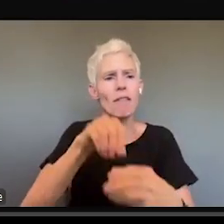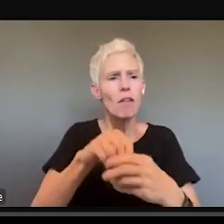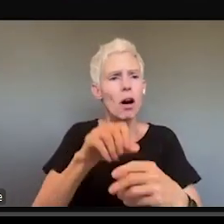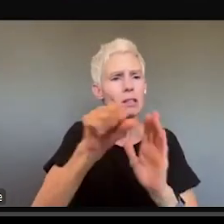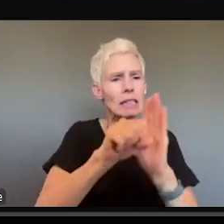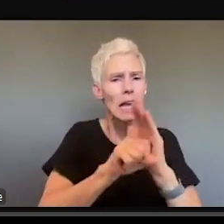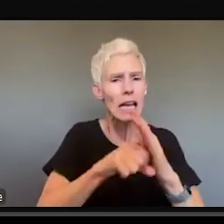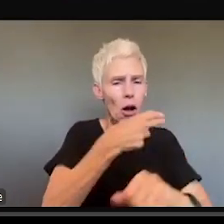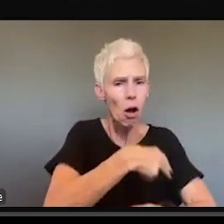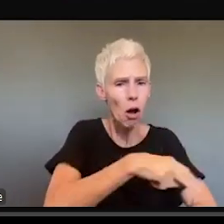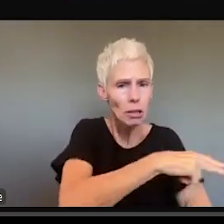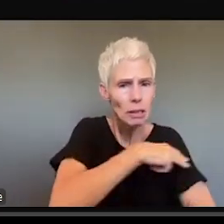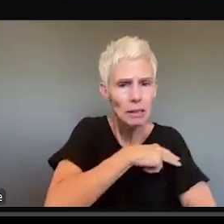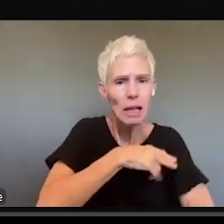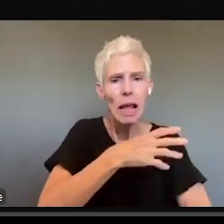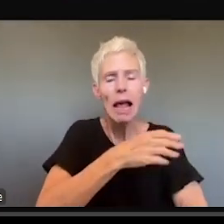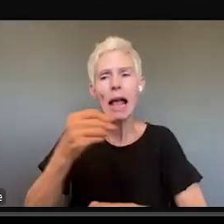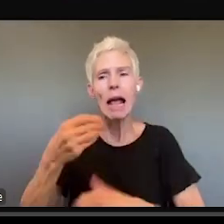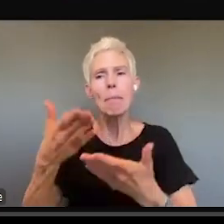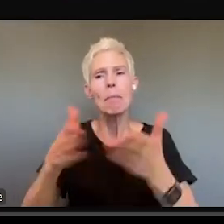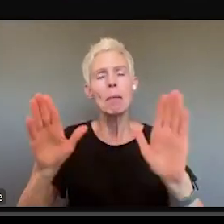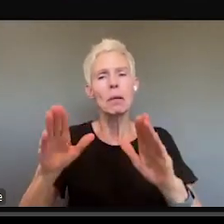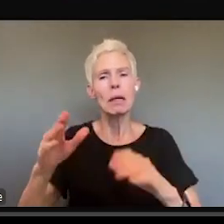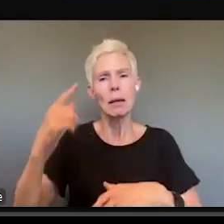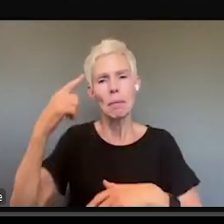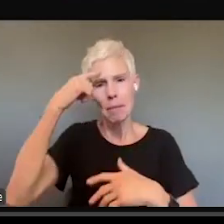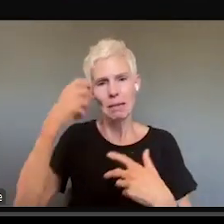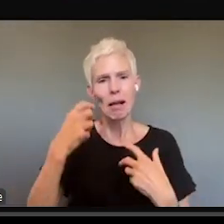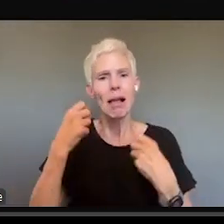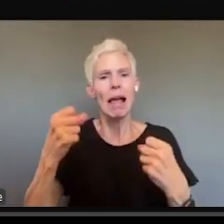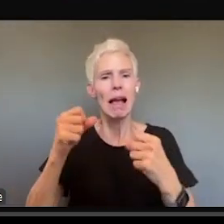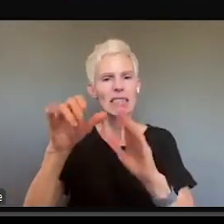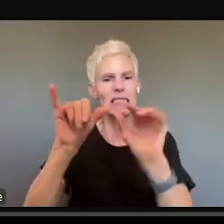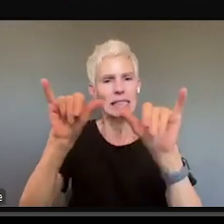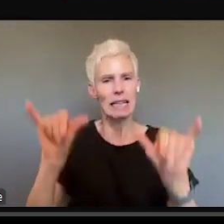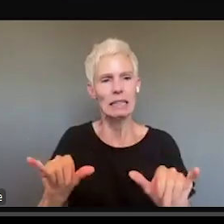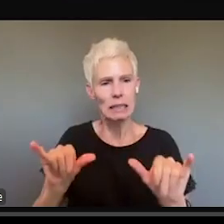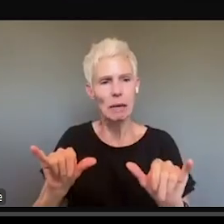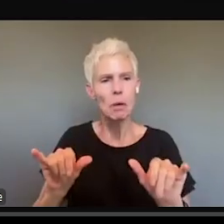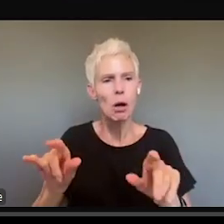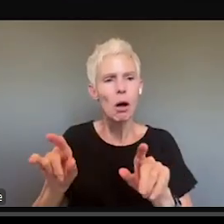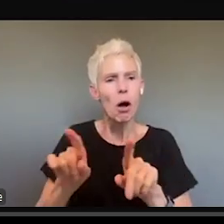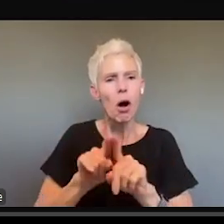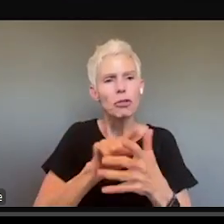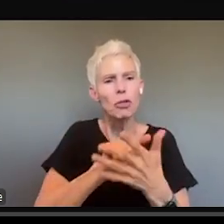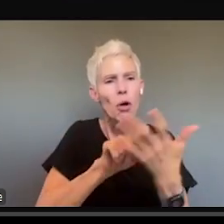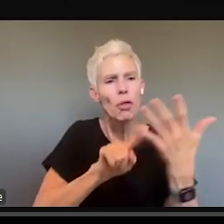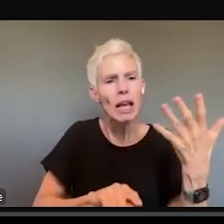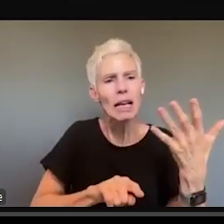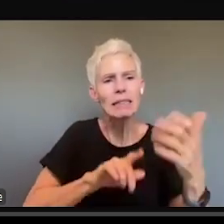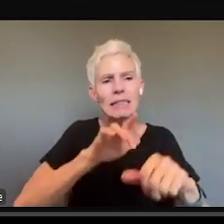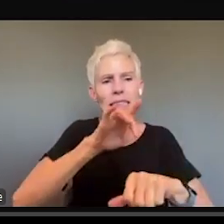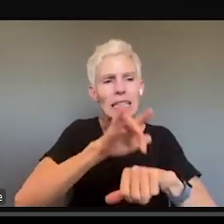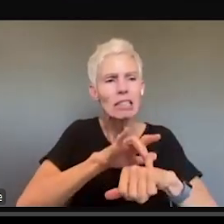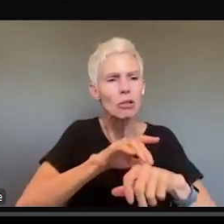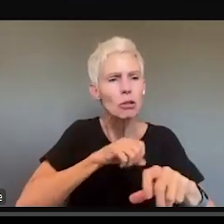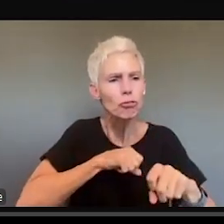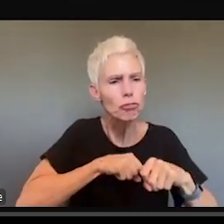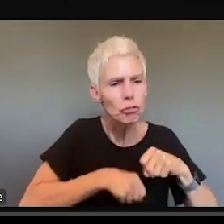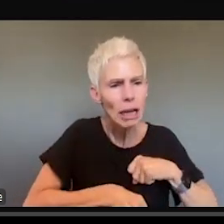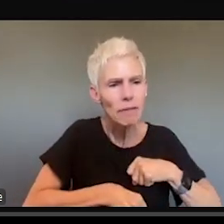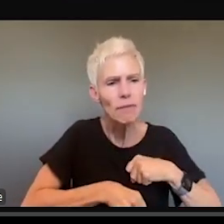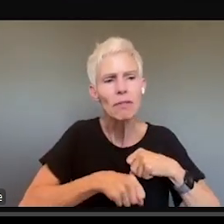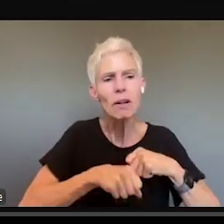mental health systems, and forensic issues in the state mental health system, all of which touch on grief, all of which touch